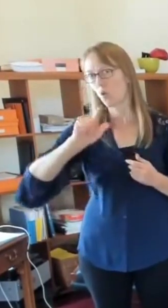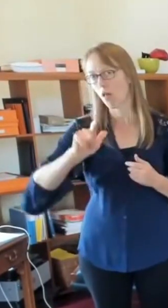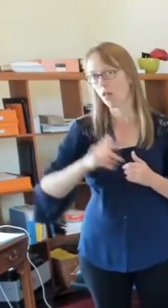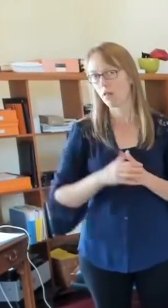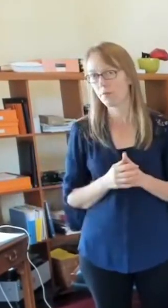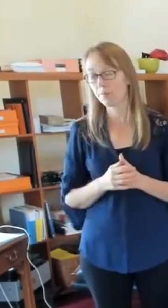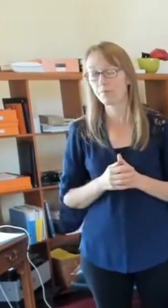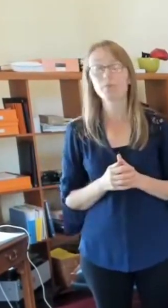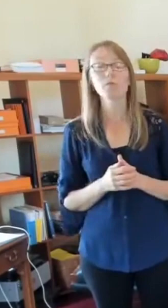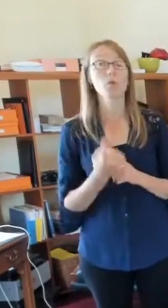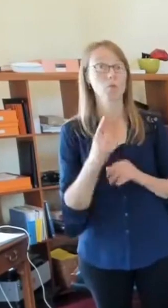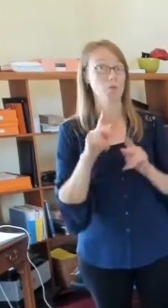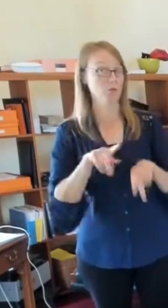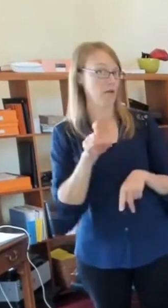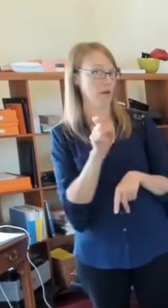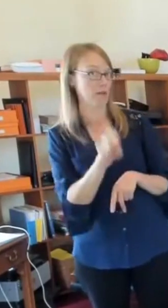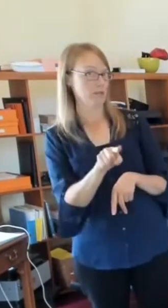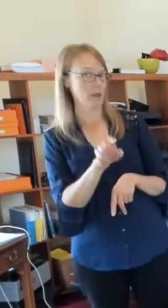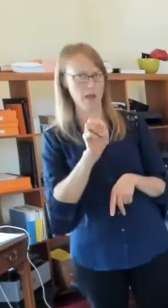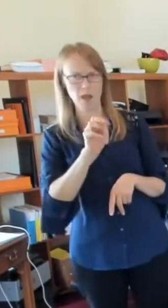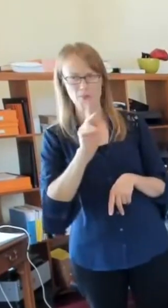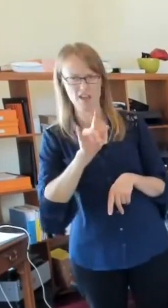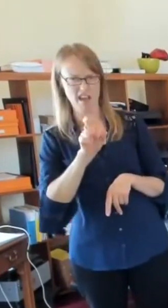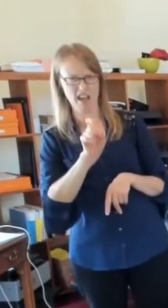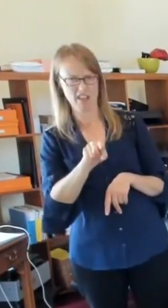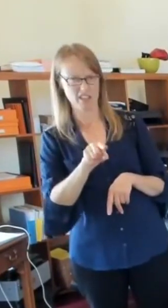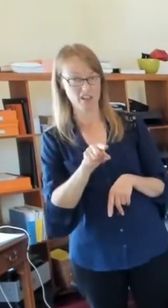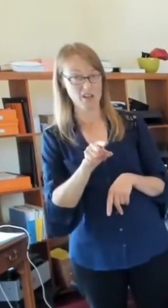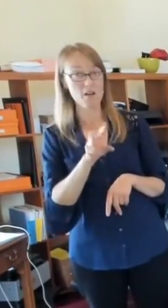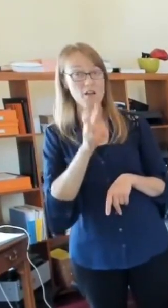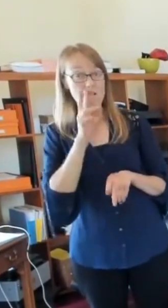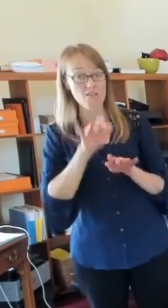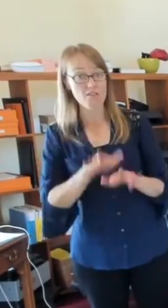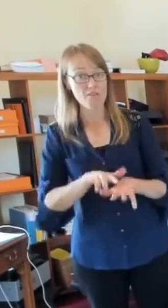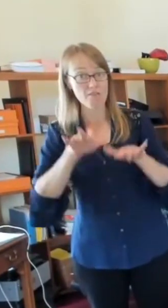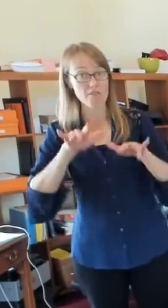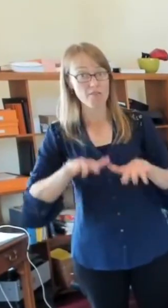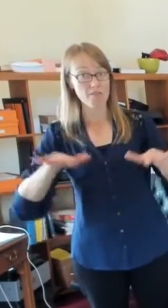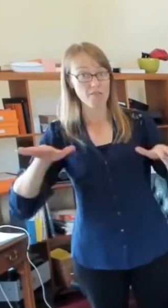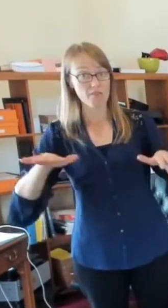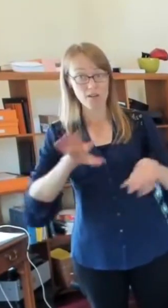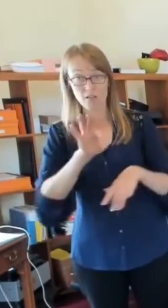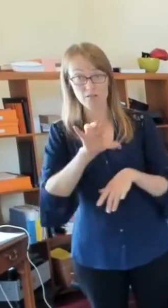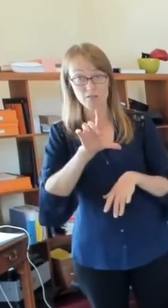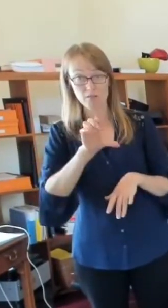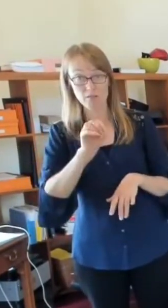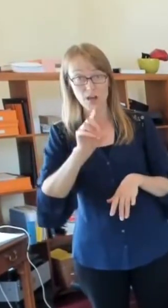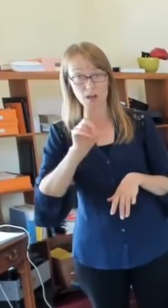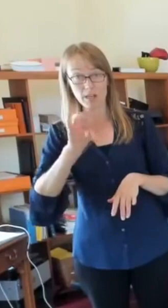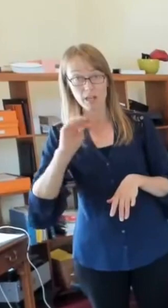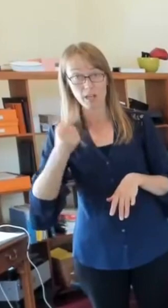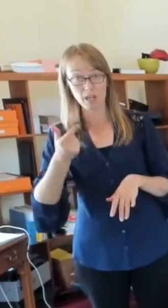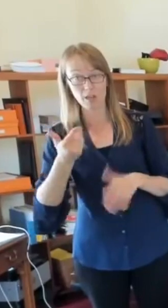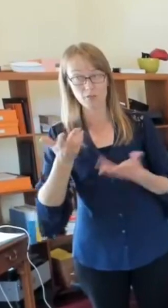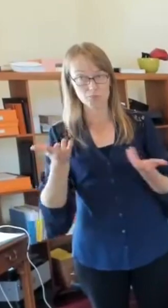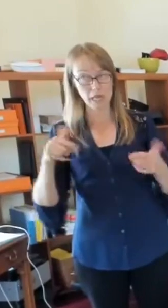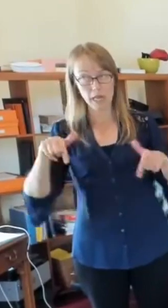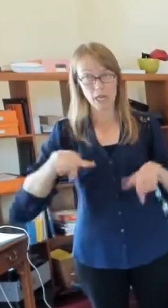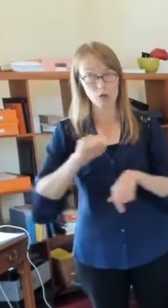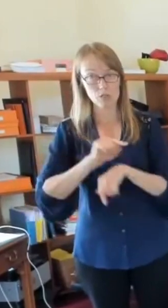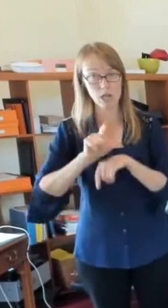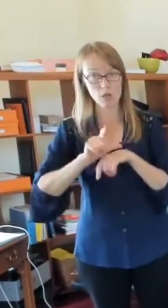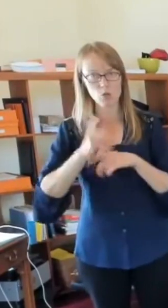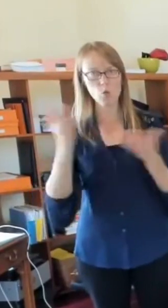Louis this year? Where are the rivers at, and are the sewers working at optimum capacity? Emily, you